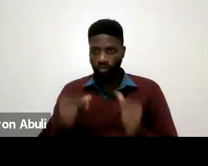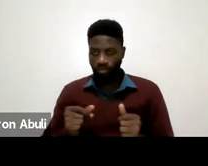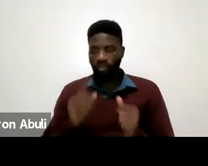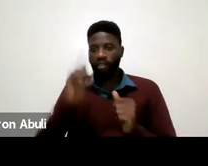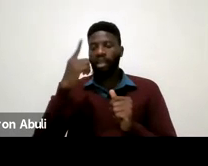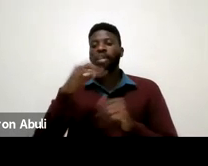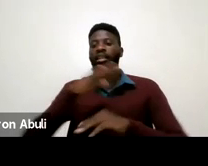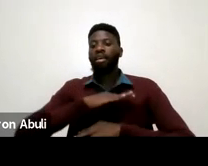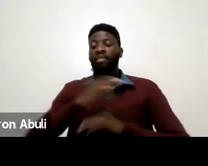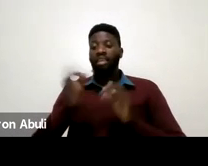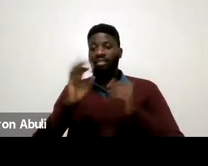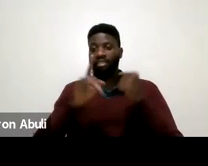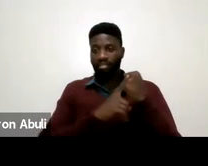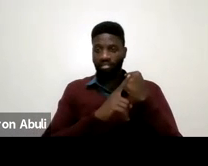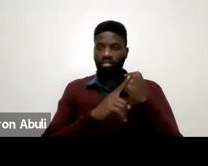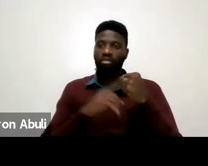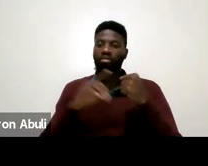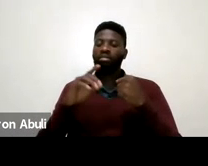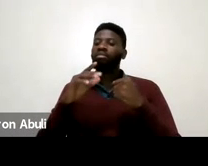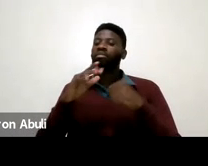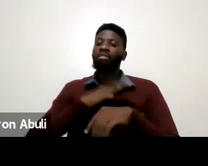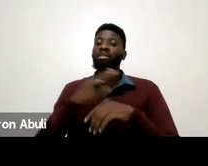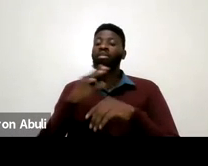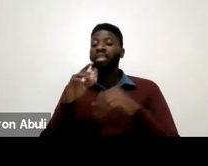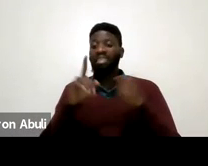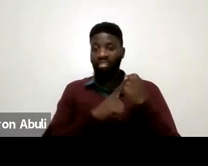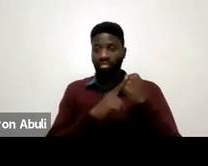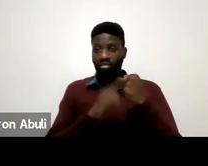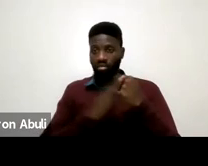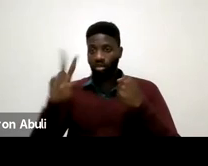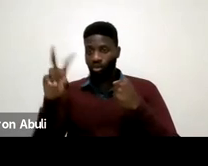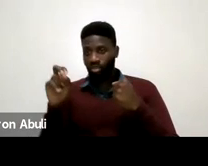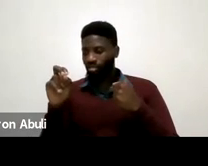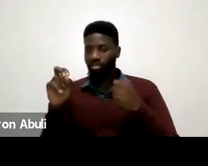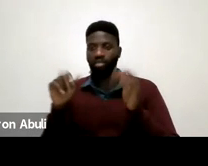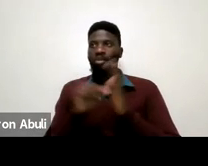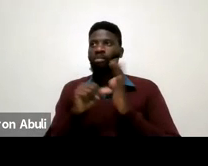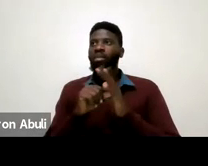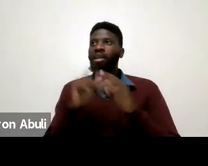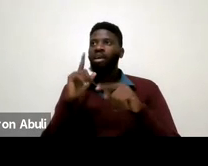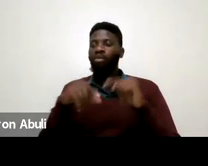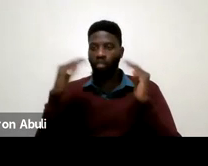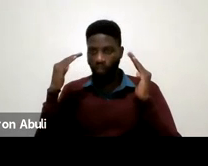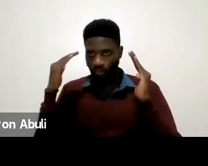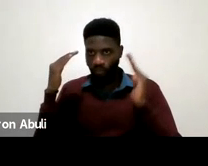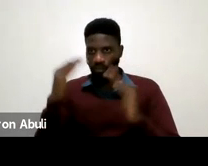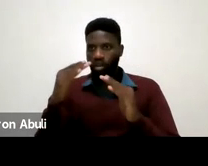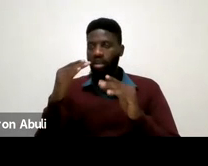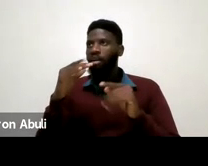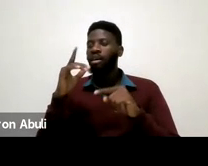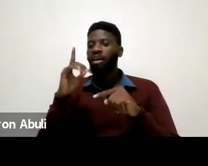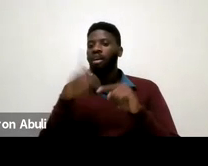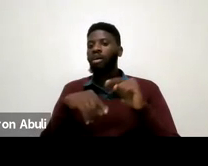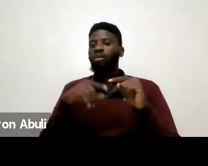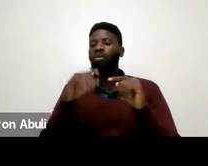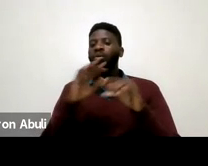20 priorities, there is a problem because you will not be consistent, you will not be able to focus, you can't afford to invest in all of them, you will